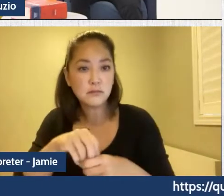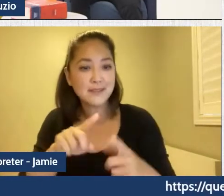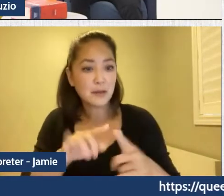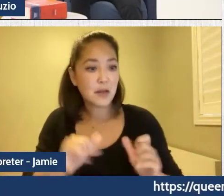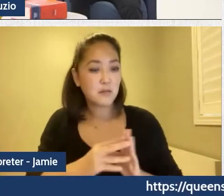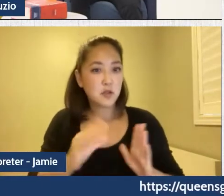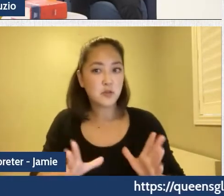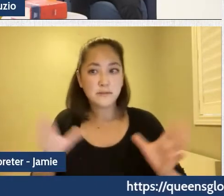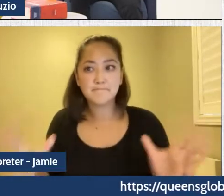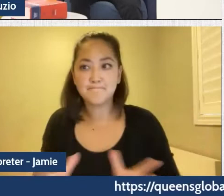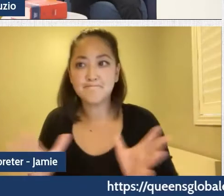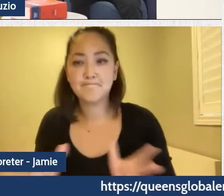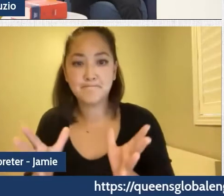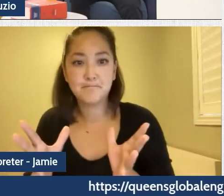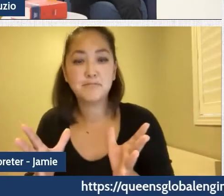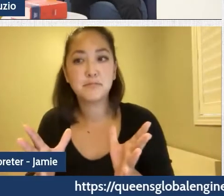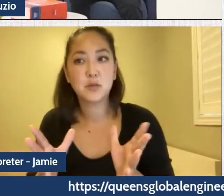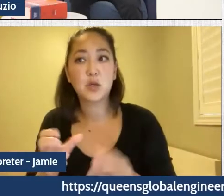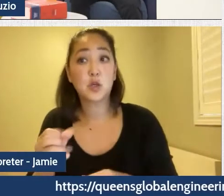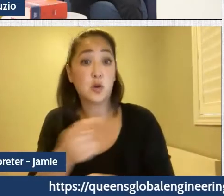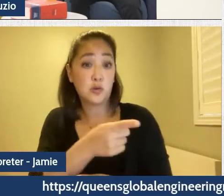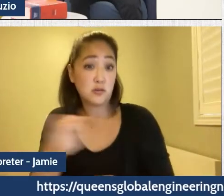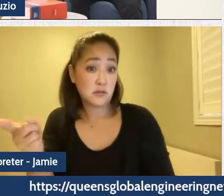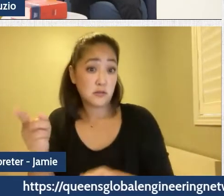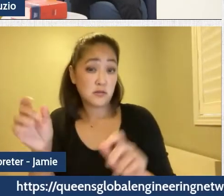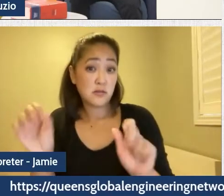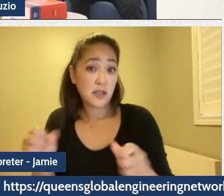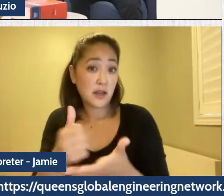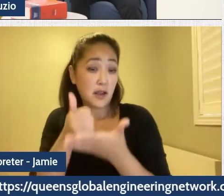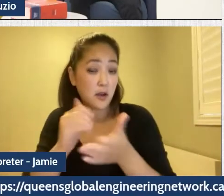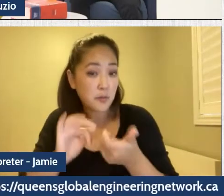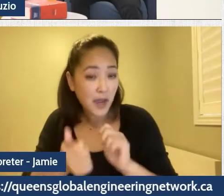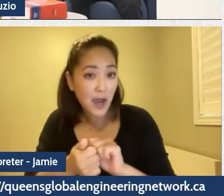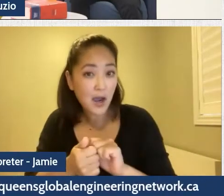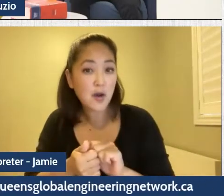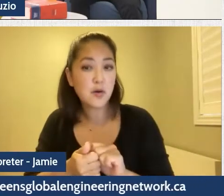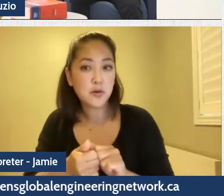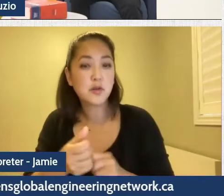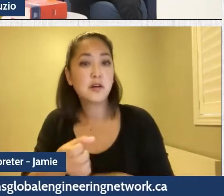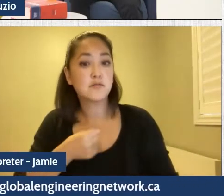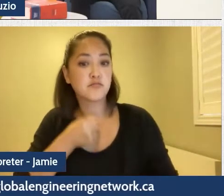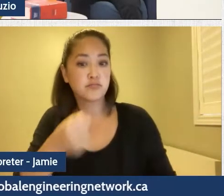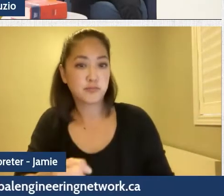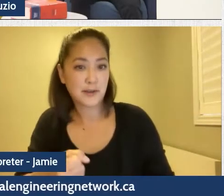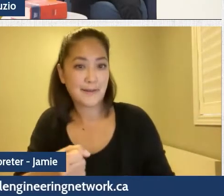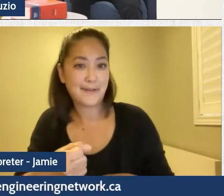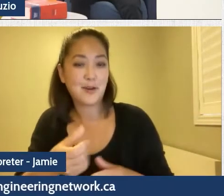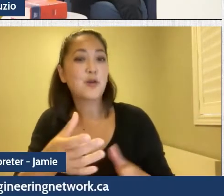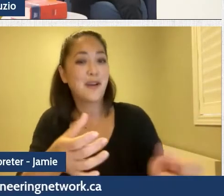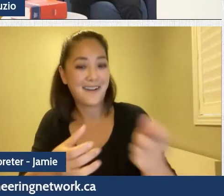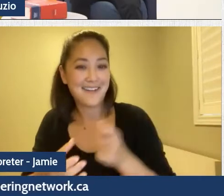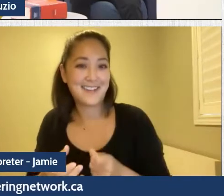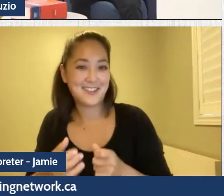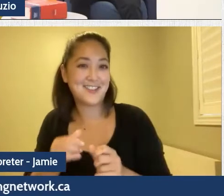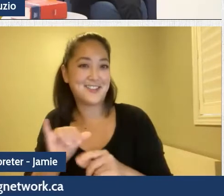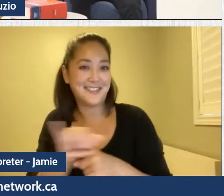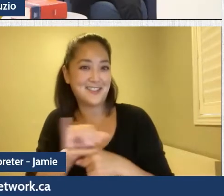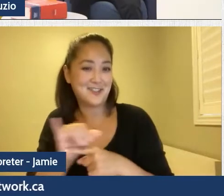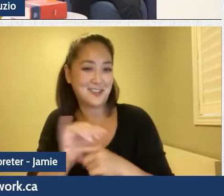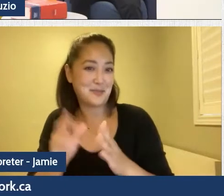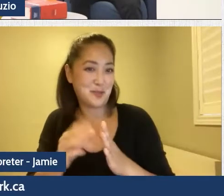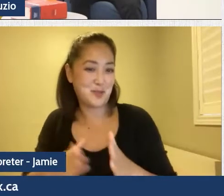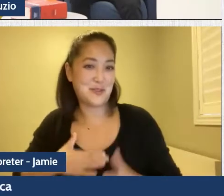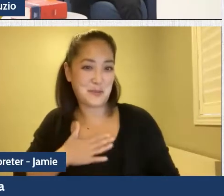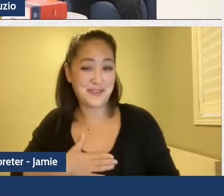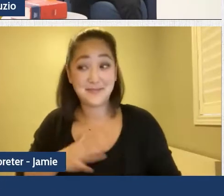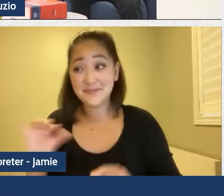and hiring one of our internship students. And if you wanted to donate some money tonight, I can tell you that